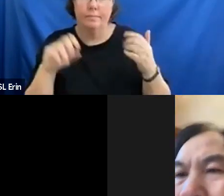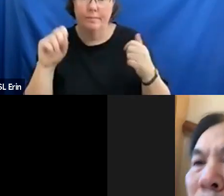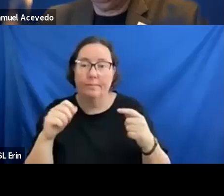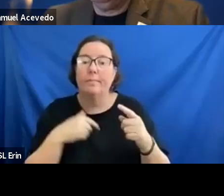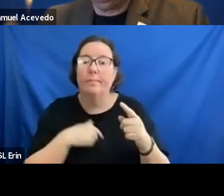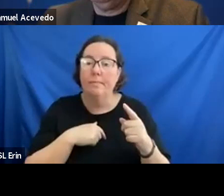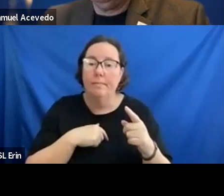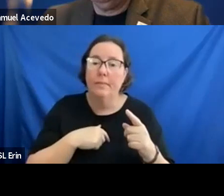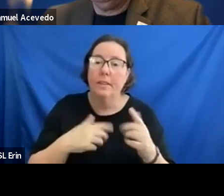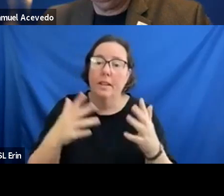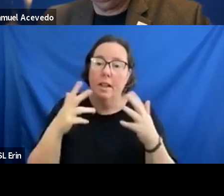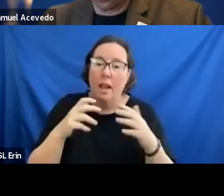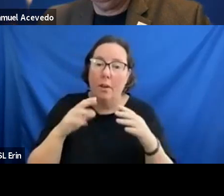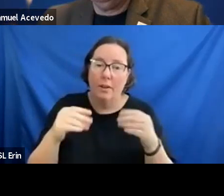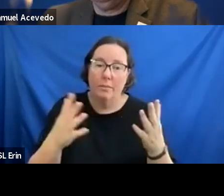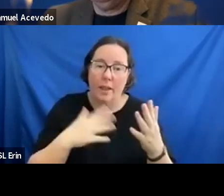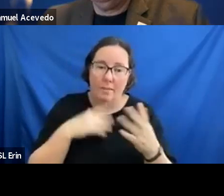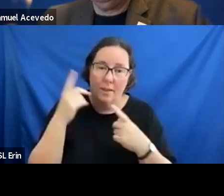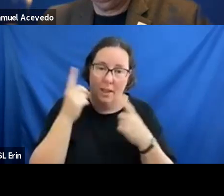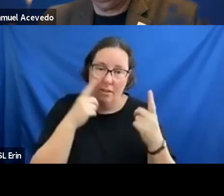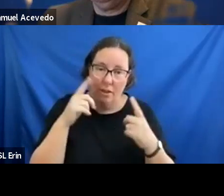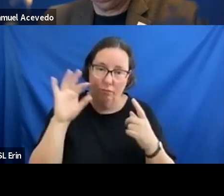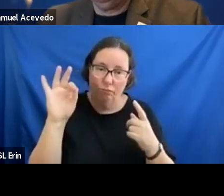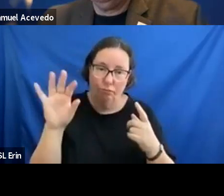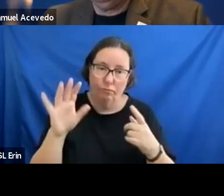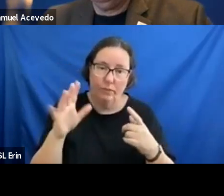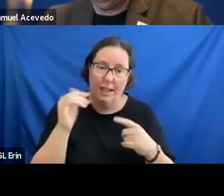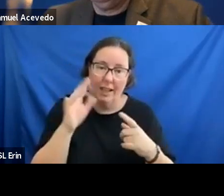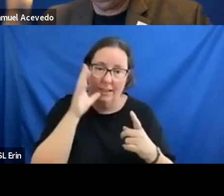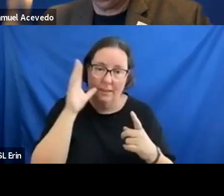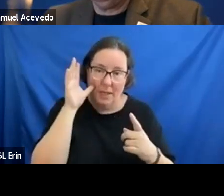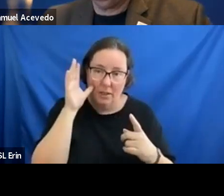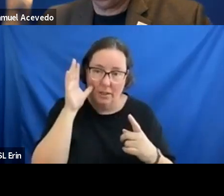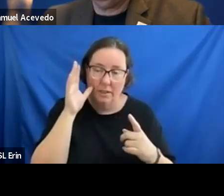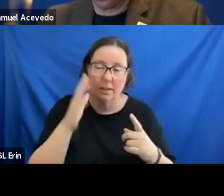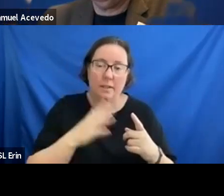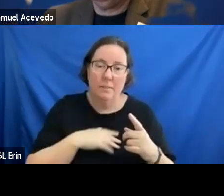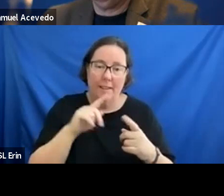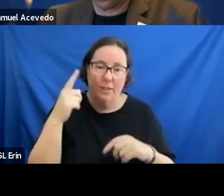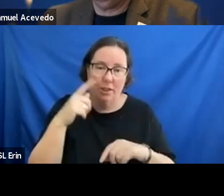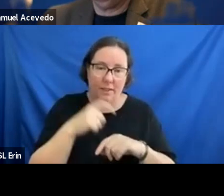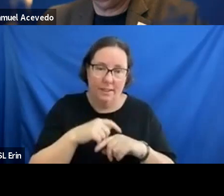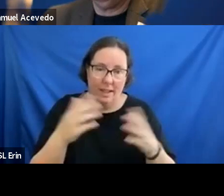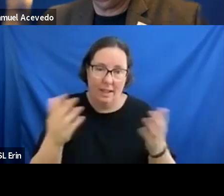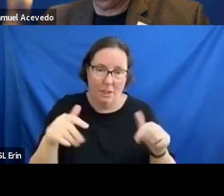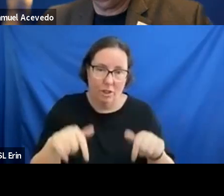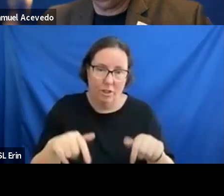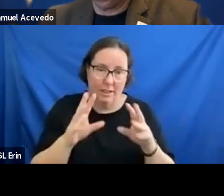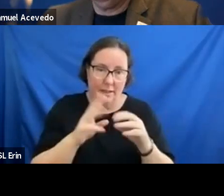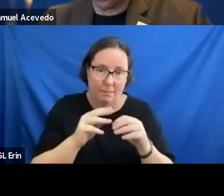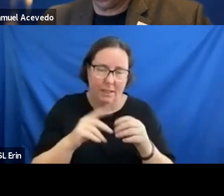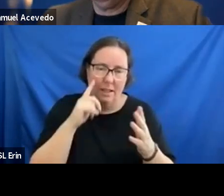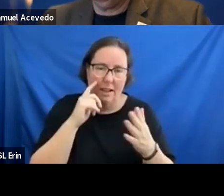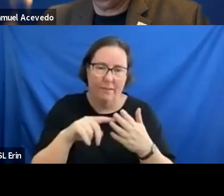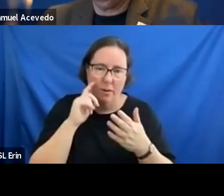I would like to provide my thought and as a parent, and this is my first time here. I noticed